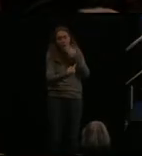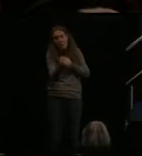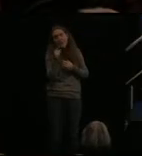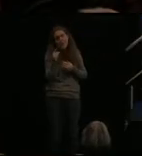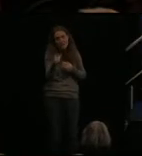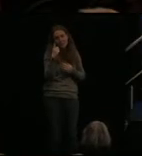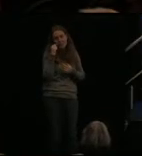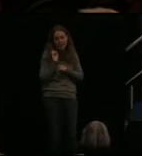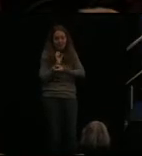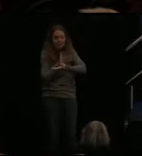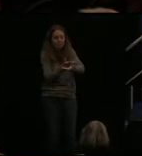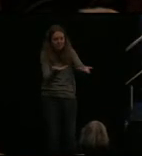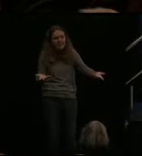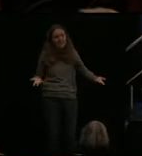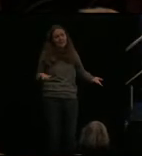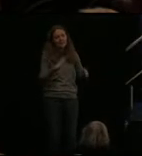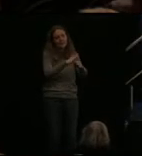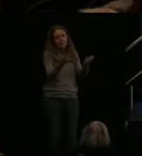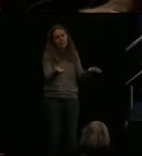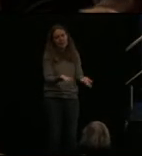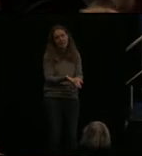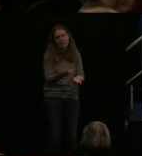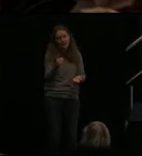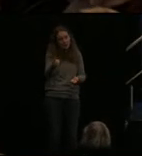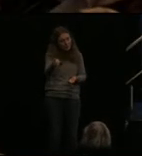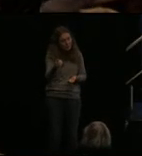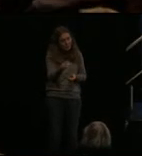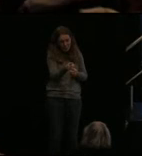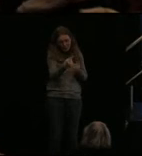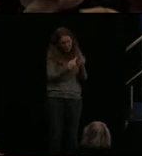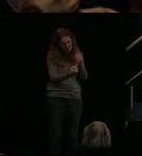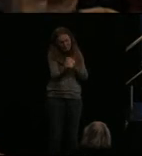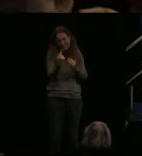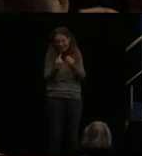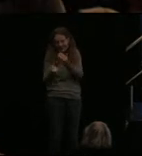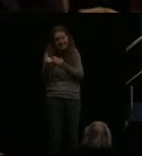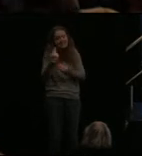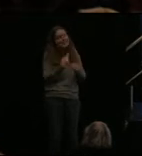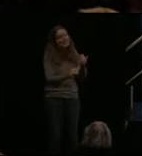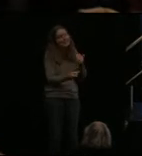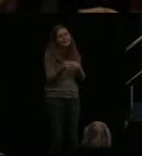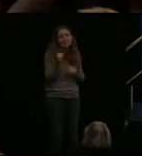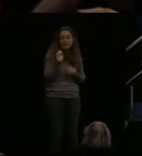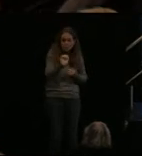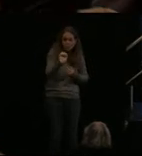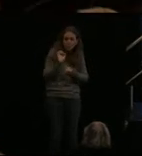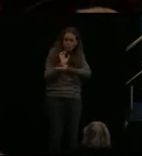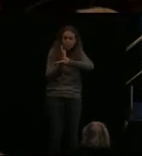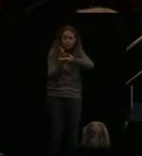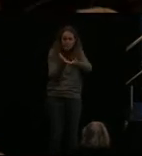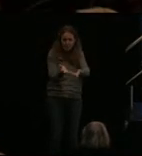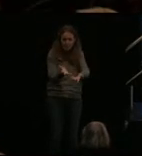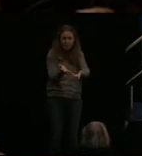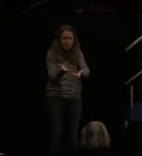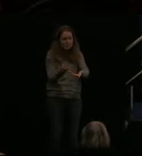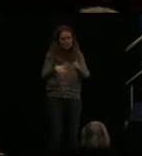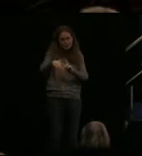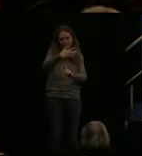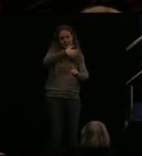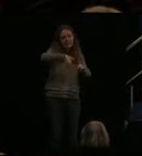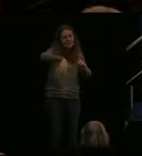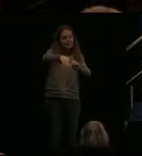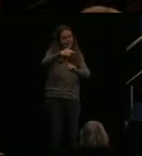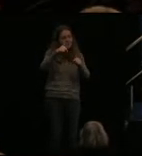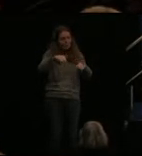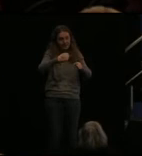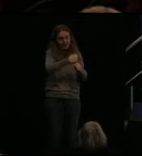can bring to the world. You are utterly unique. And your contribution to society, to